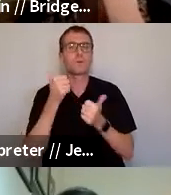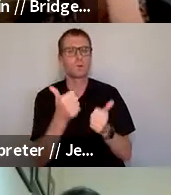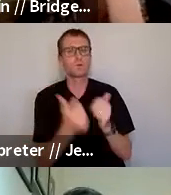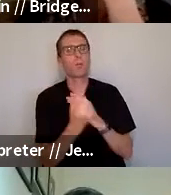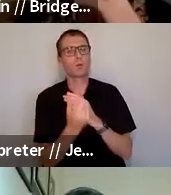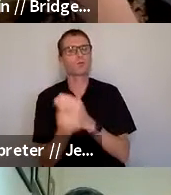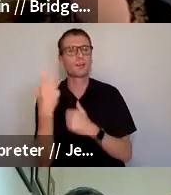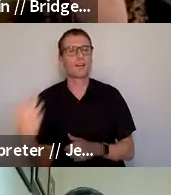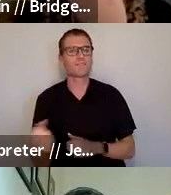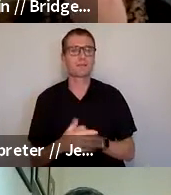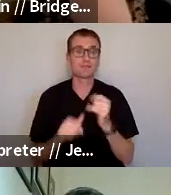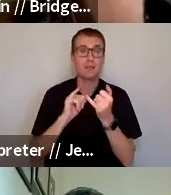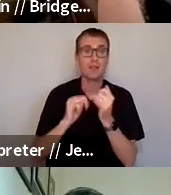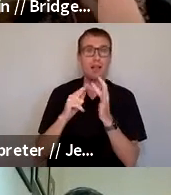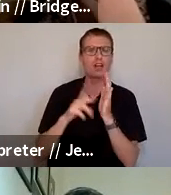Thanks, Nicola.